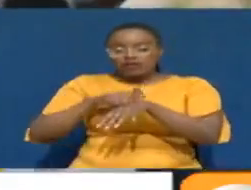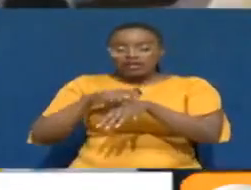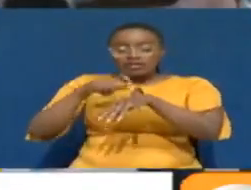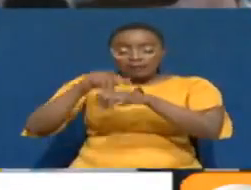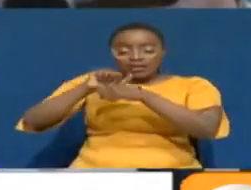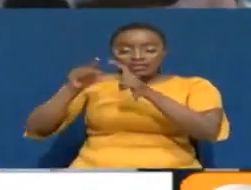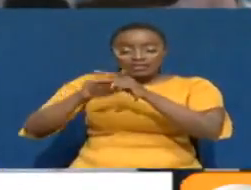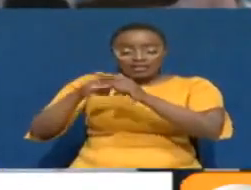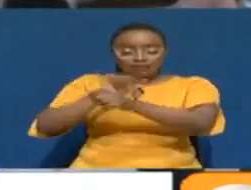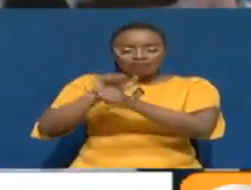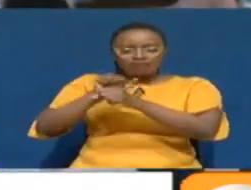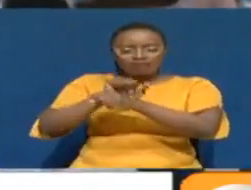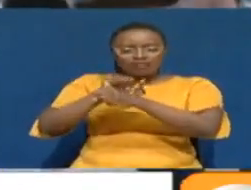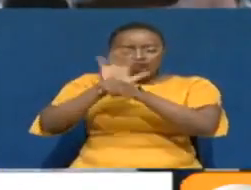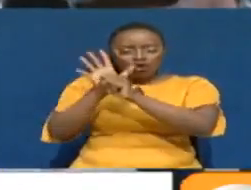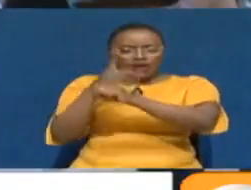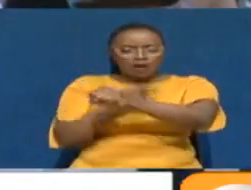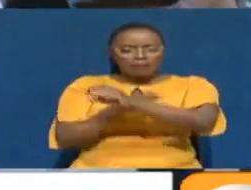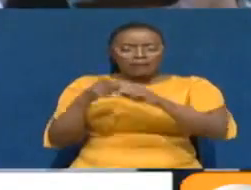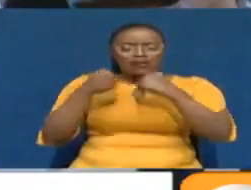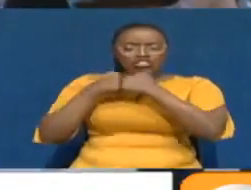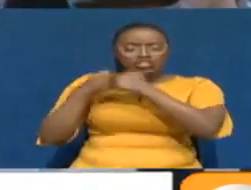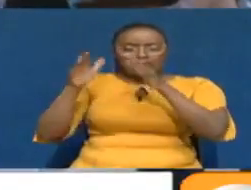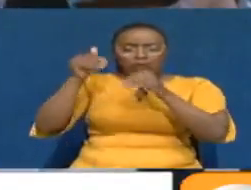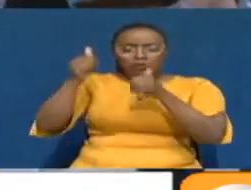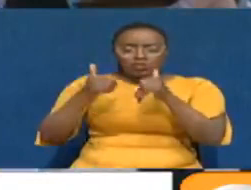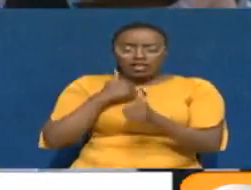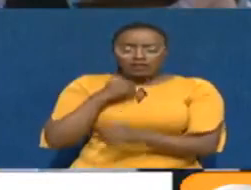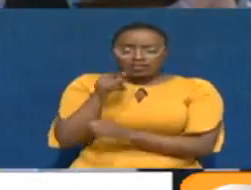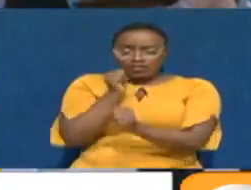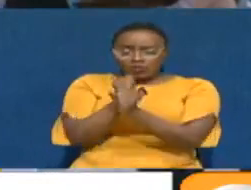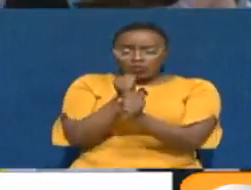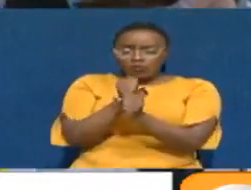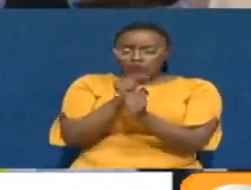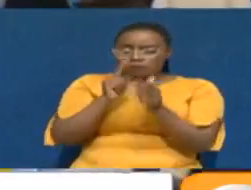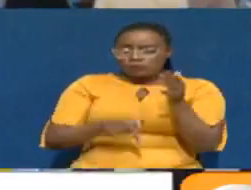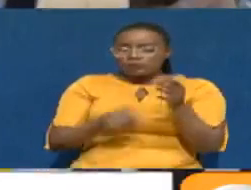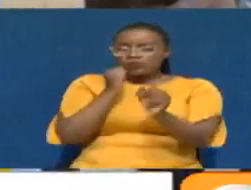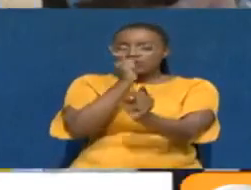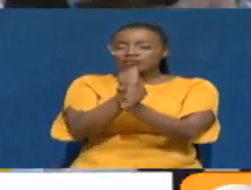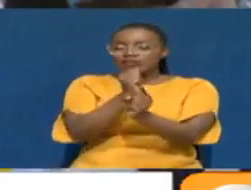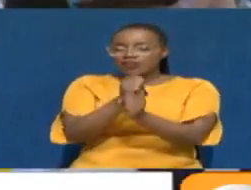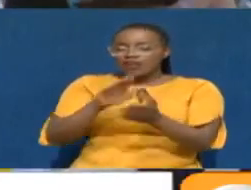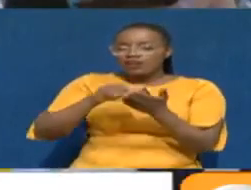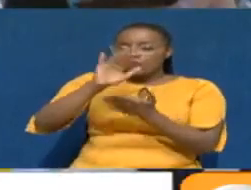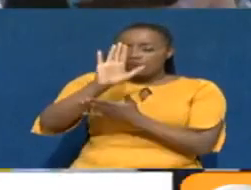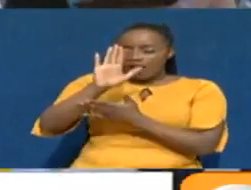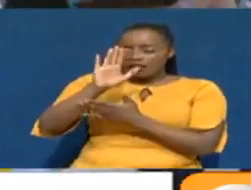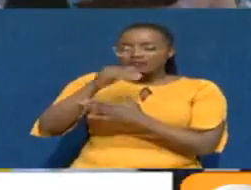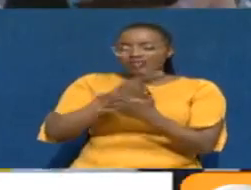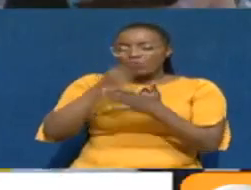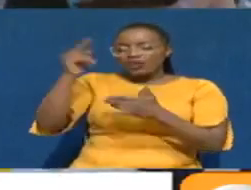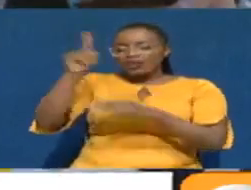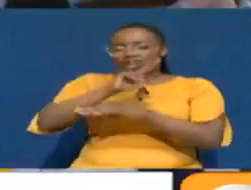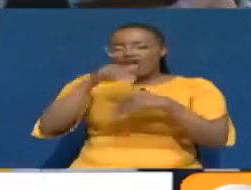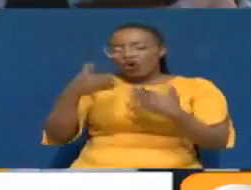ilipoanza, walimu walikuwa katika mstari wa mbele. Lakini changamoto kubwa ambayo imekuwa kwa hii exercise ni kwamba inafanyika sana sana wakati wa weekdays